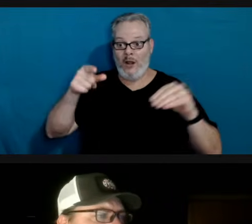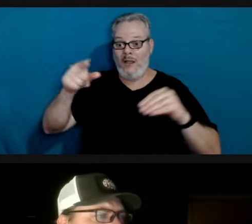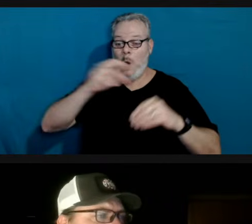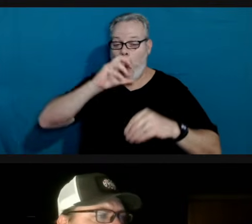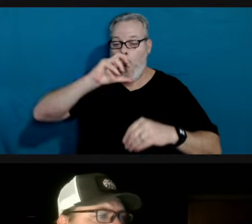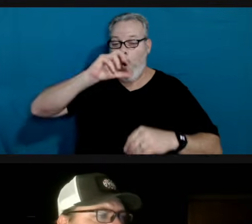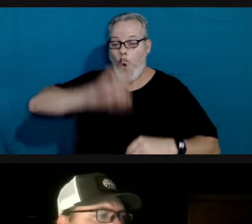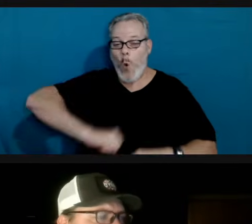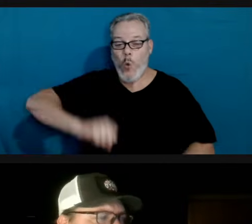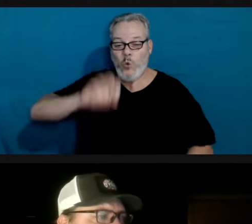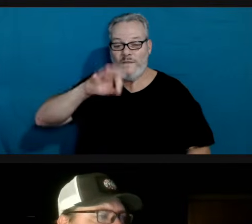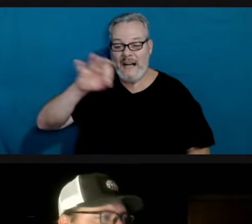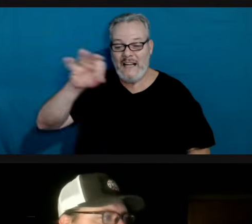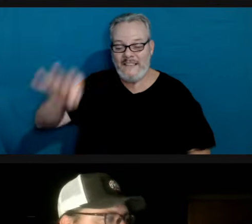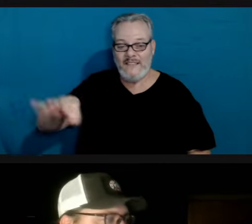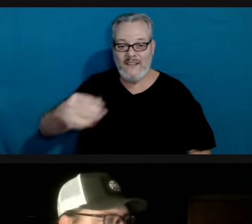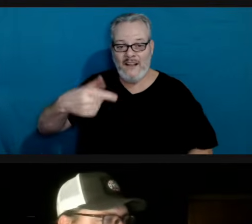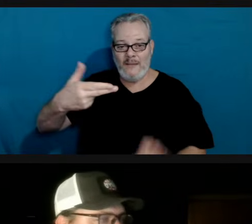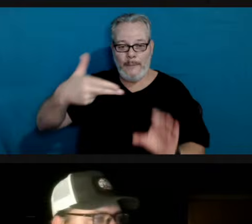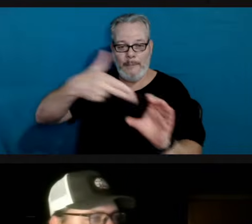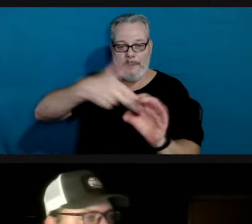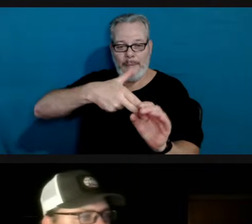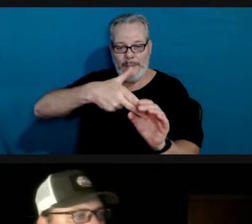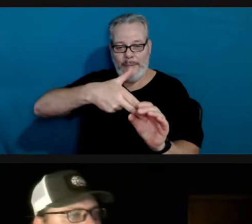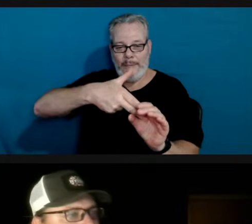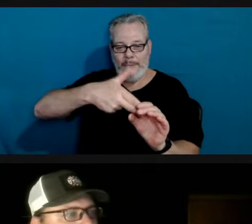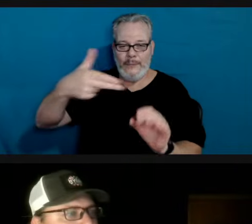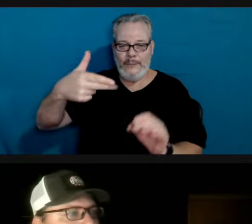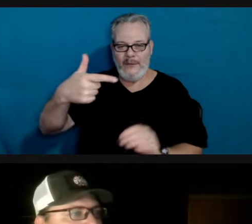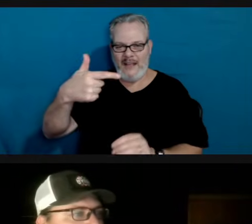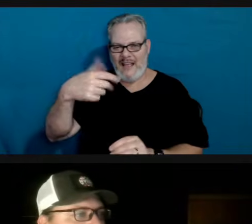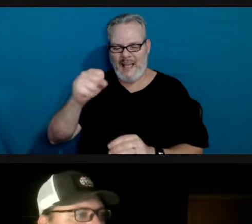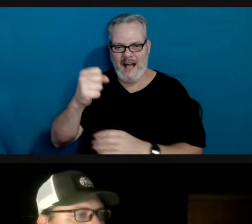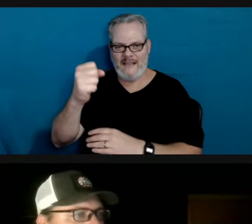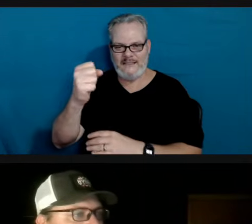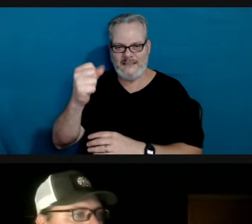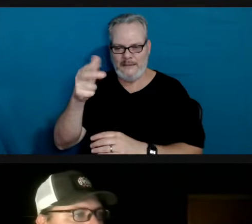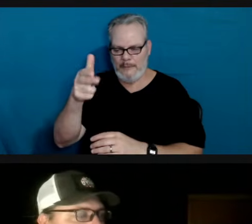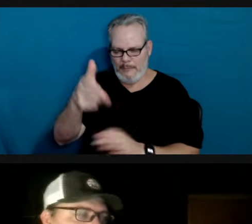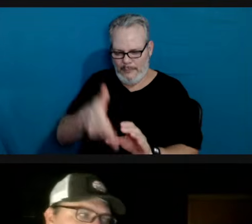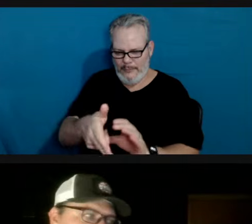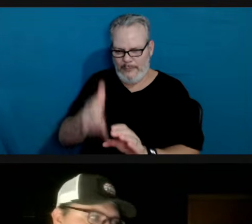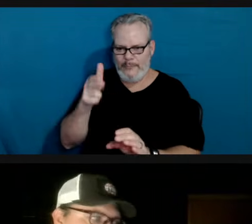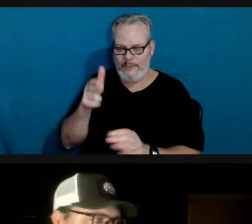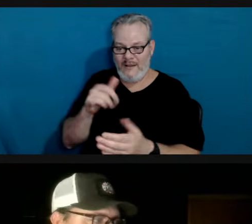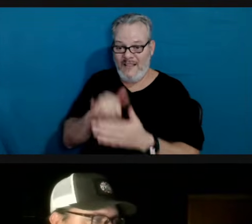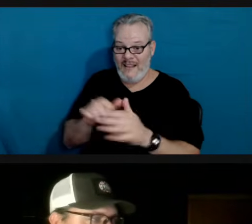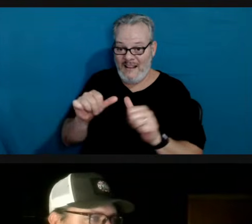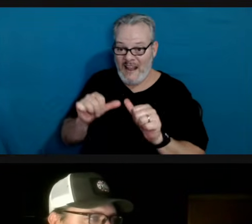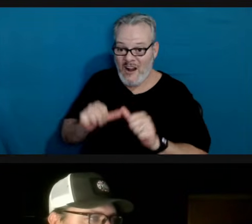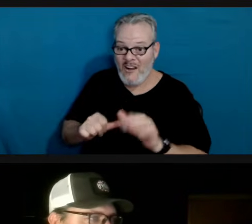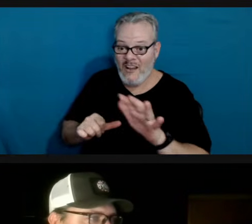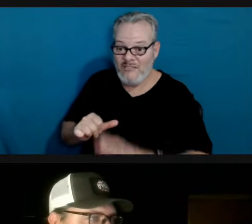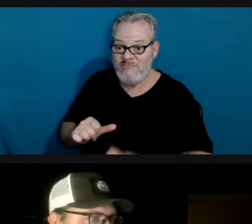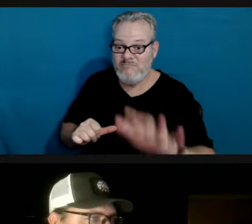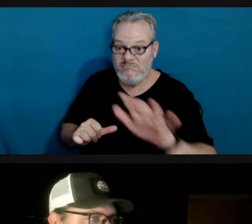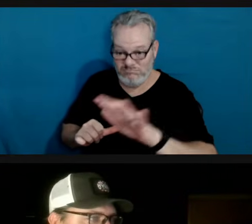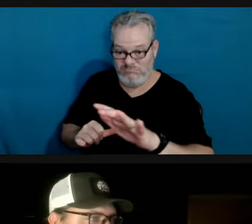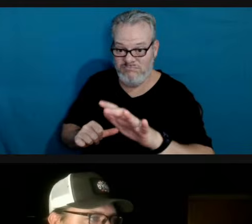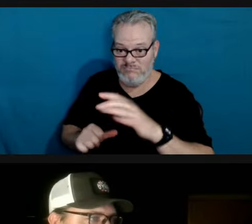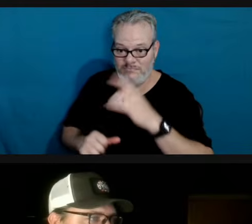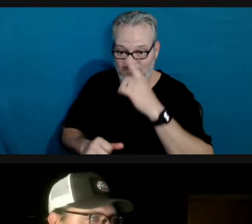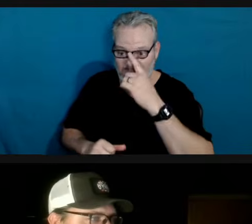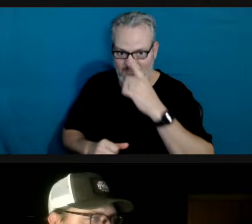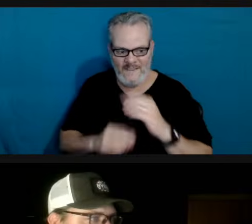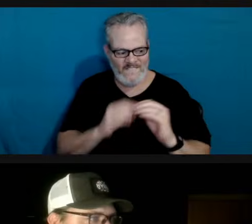look like the gas pumps might not be there. I can't quite tell that are from there. Looks like patching